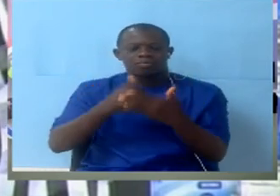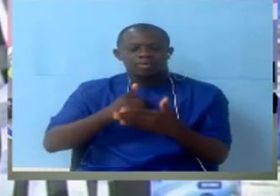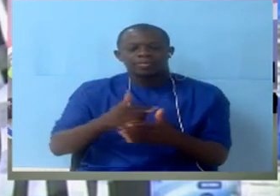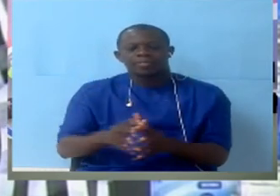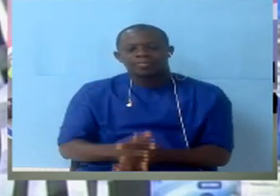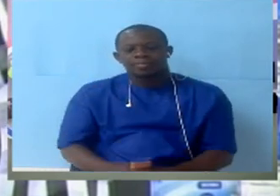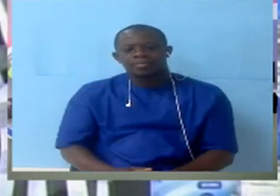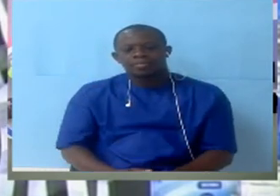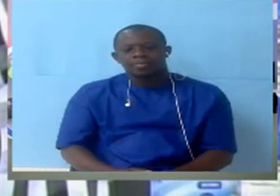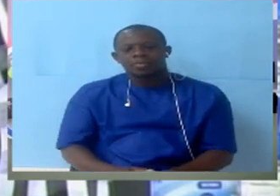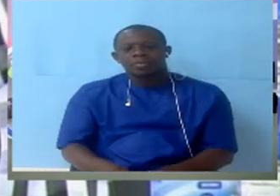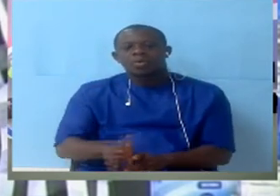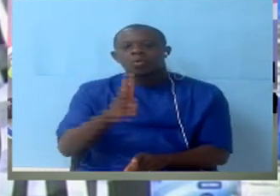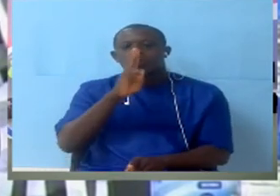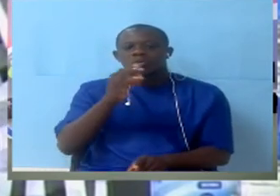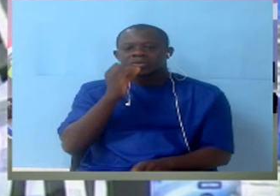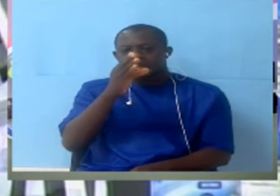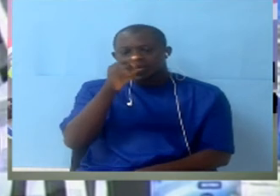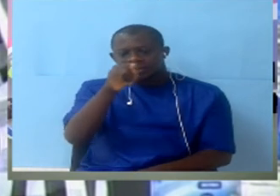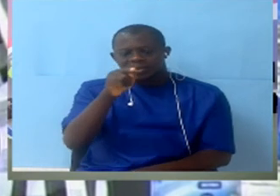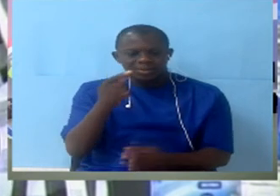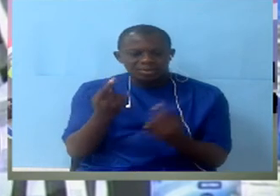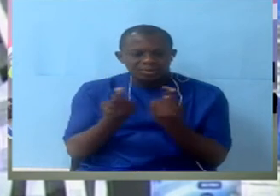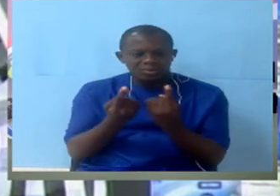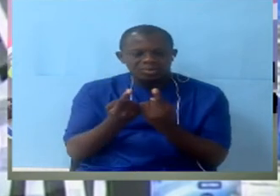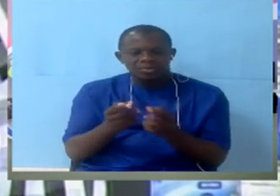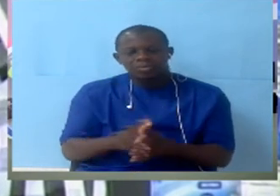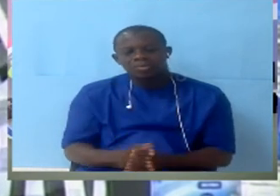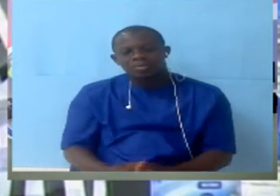me. Who would tell you that?